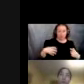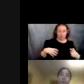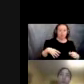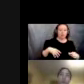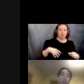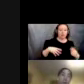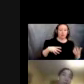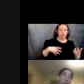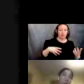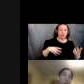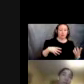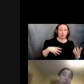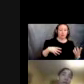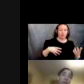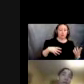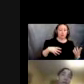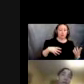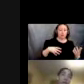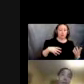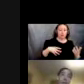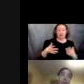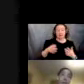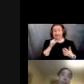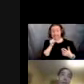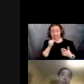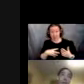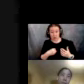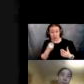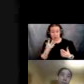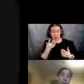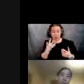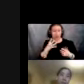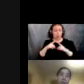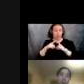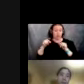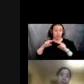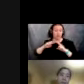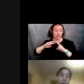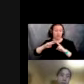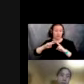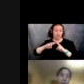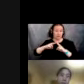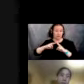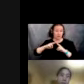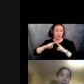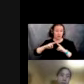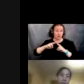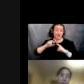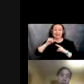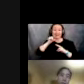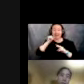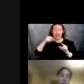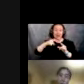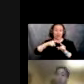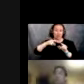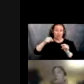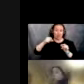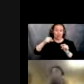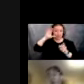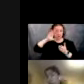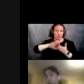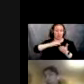versus the usually non-white Japanese couples, the non-Japanese spouse would